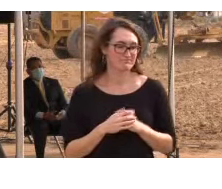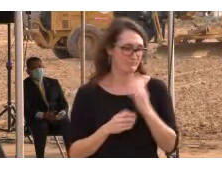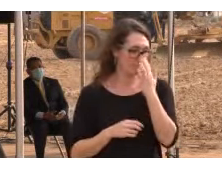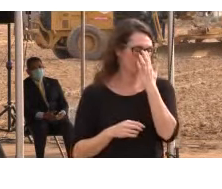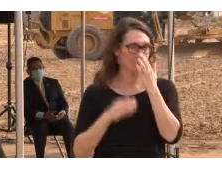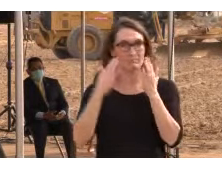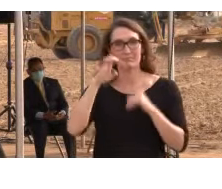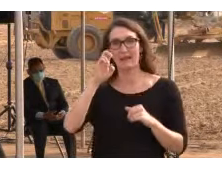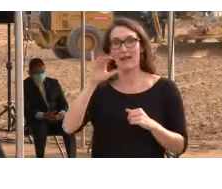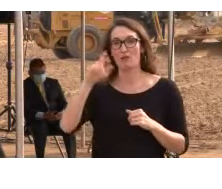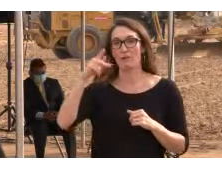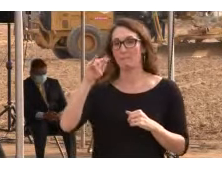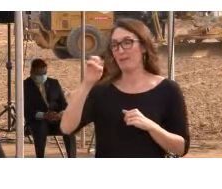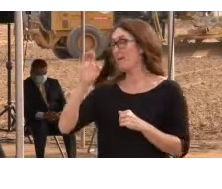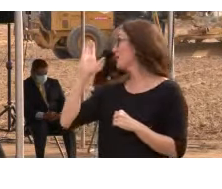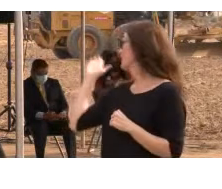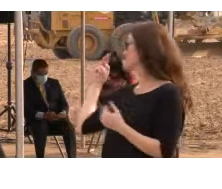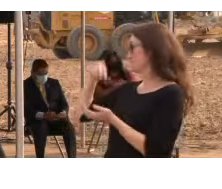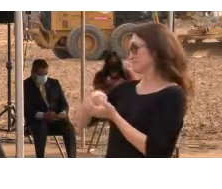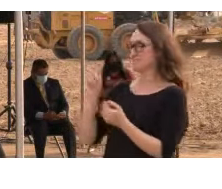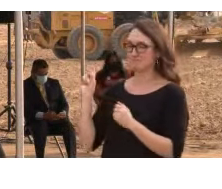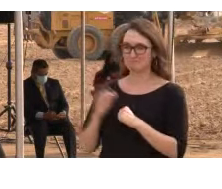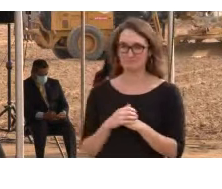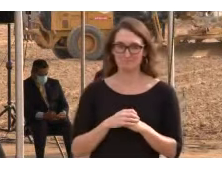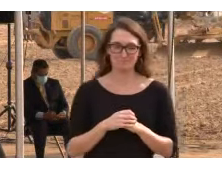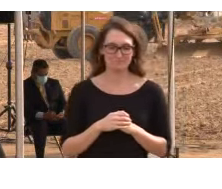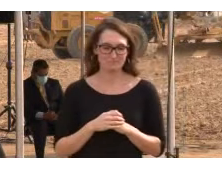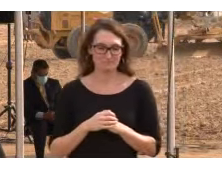and Eric Payne.